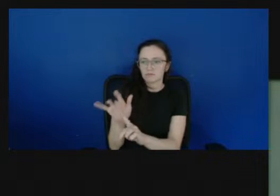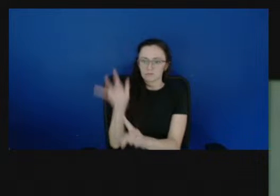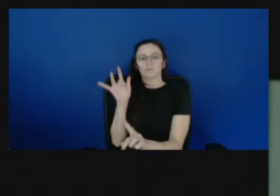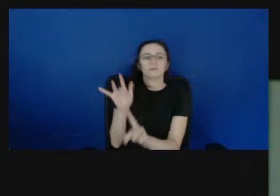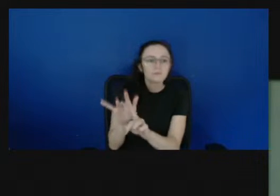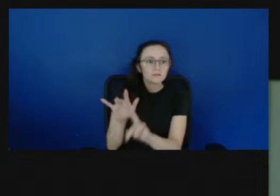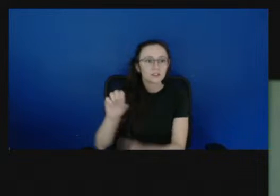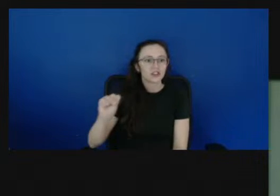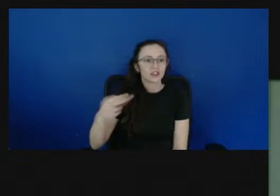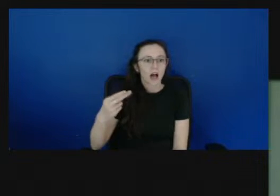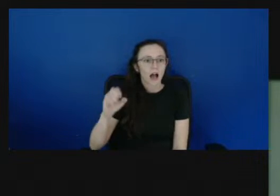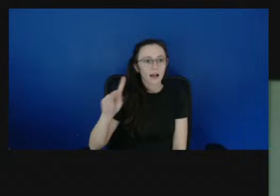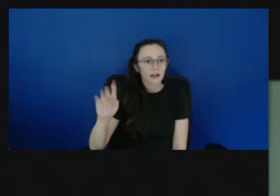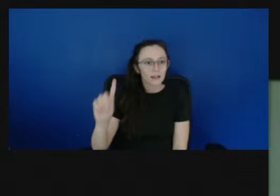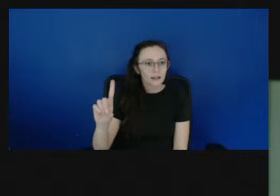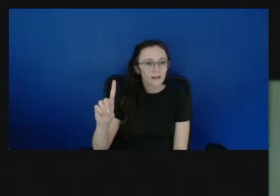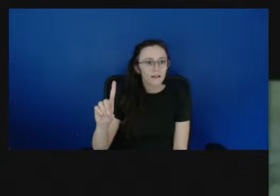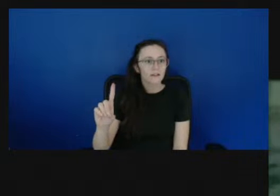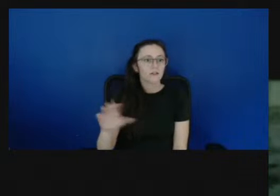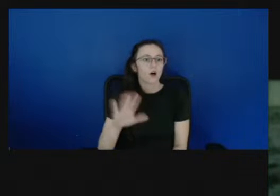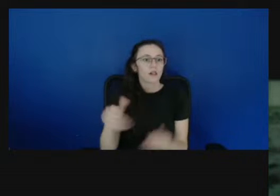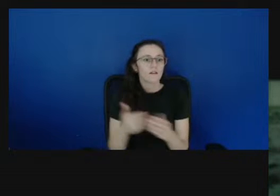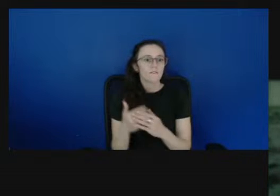telephone poles along the road to Hilo.